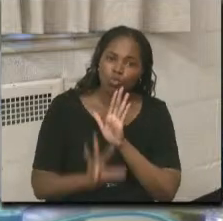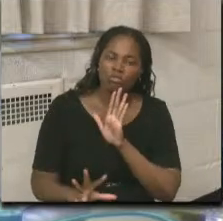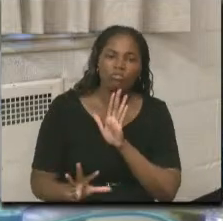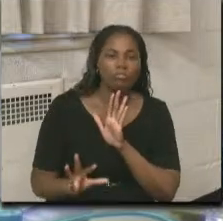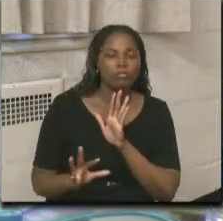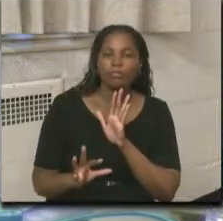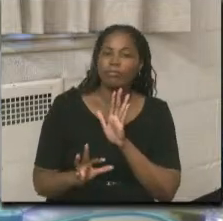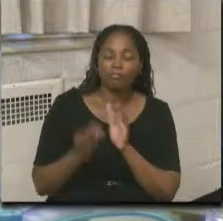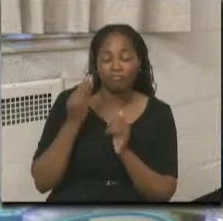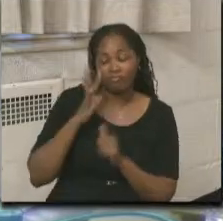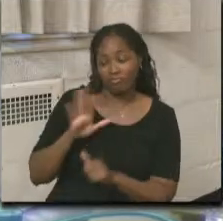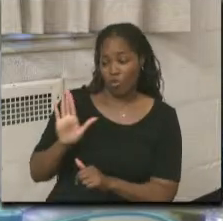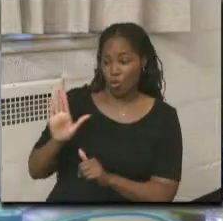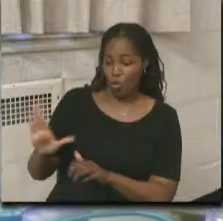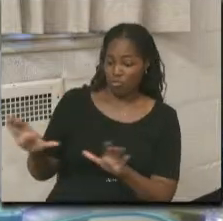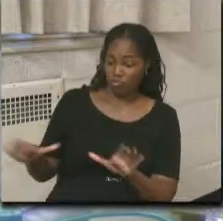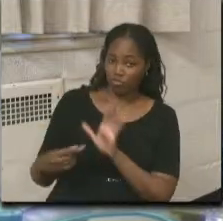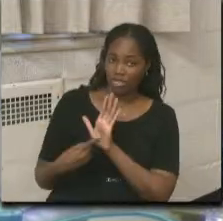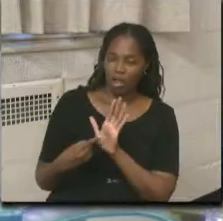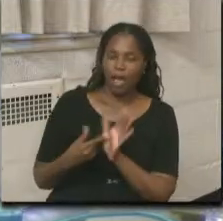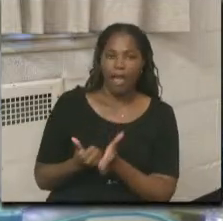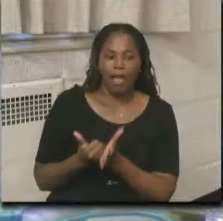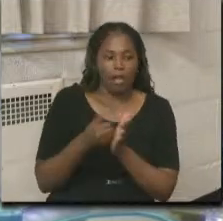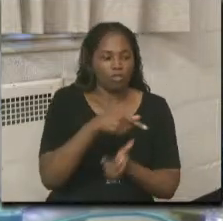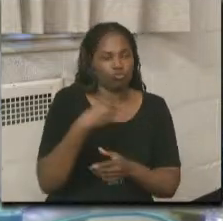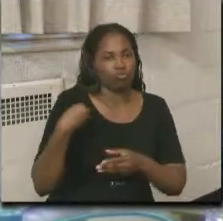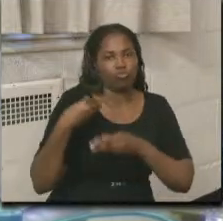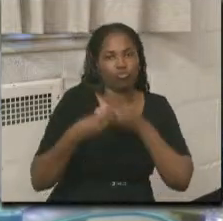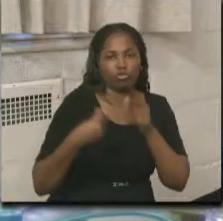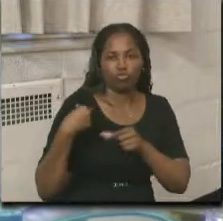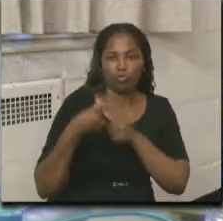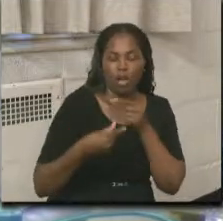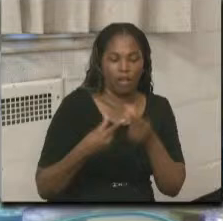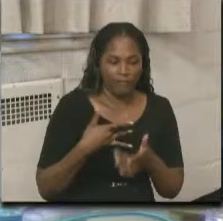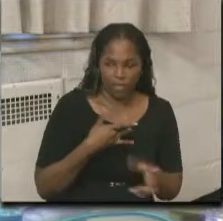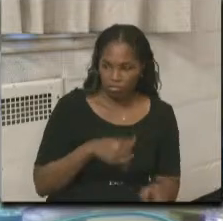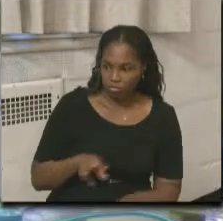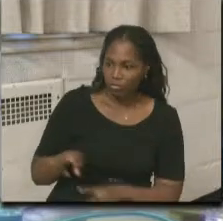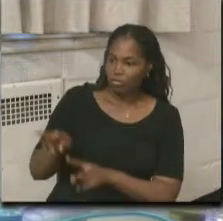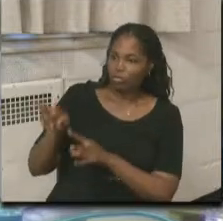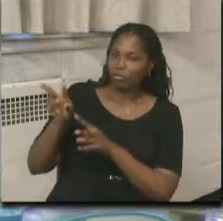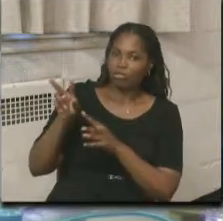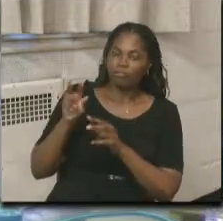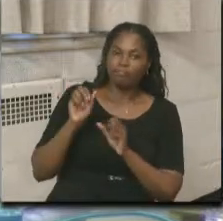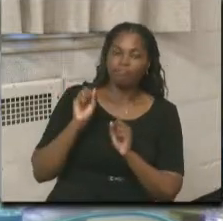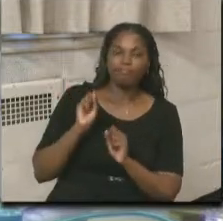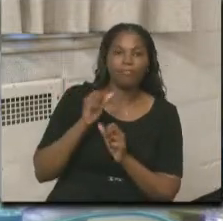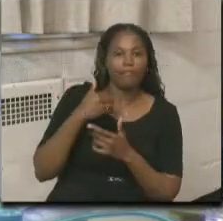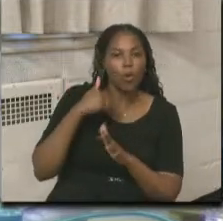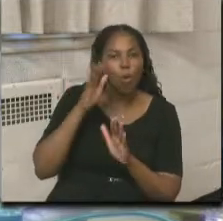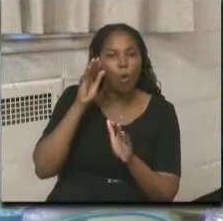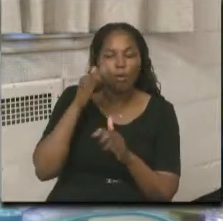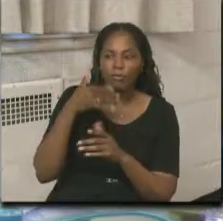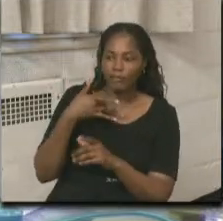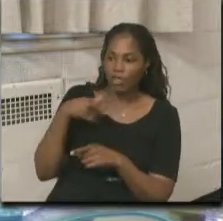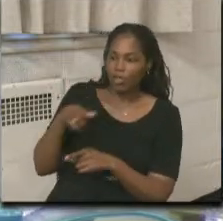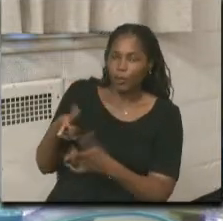and hope to this generation. So I just want to say thank you for being who you are, and I'm looking forward to great things from you for